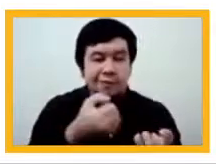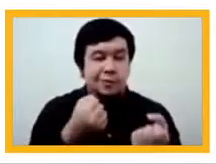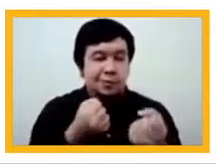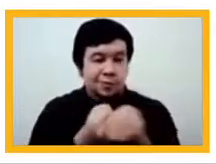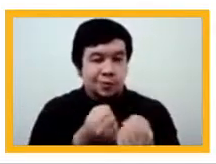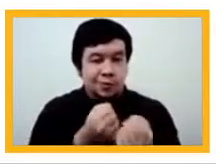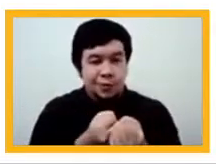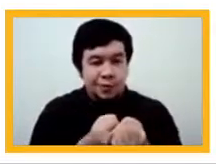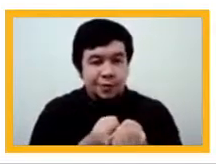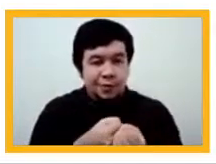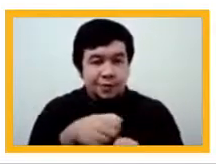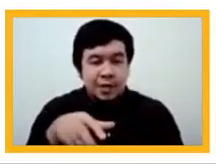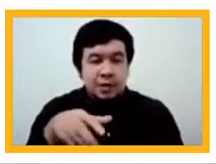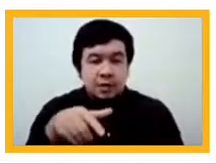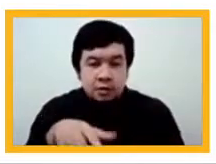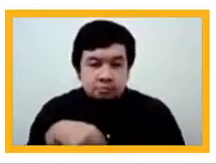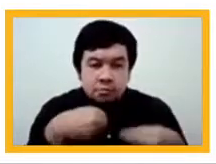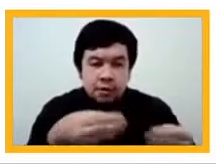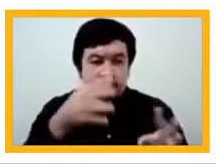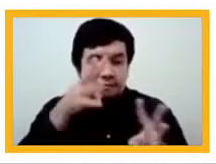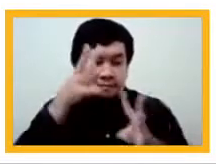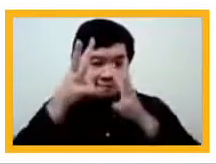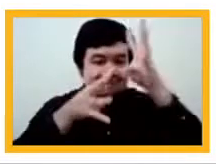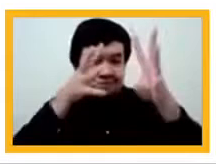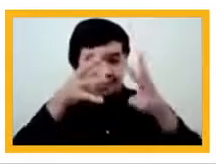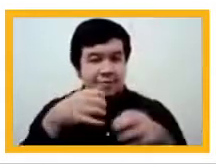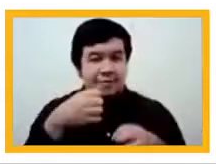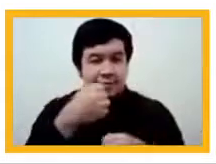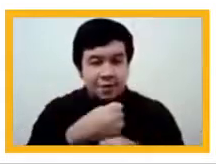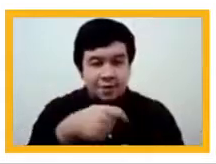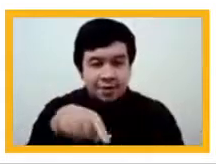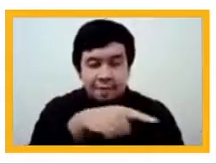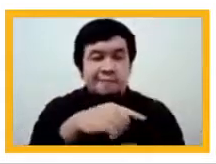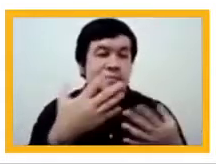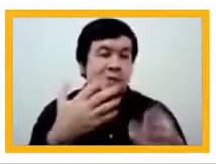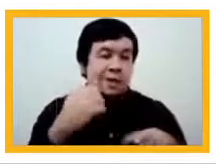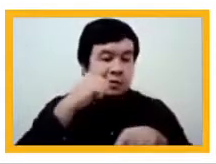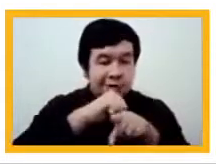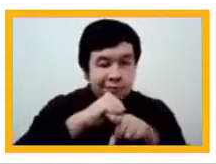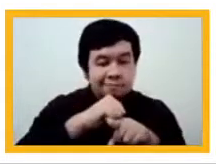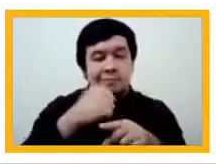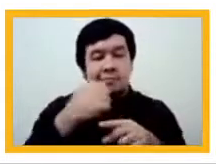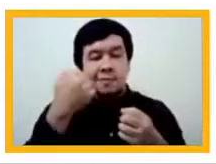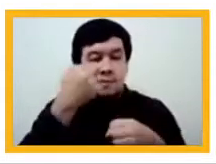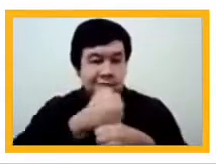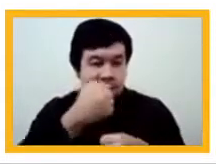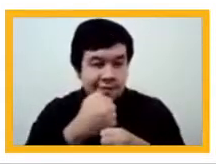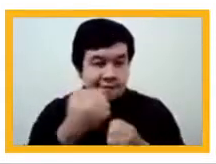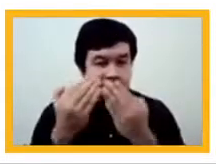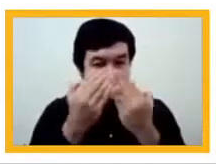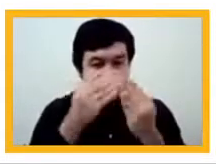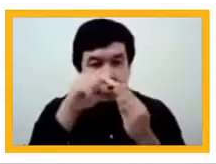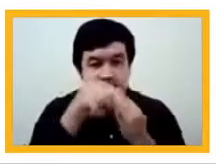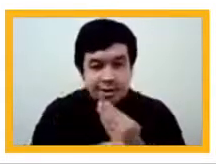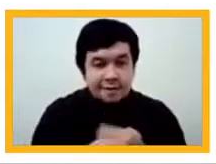or they can offer internship and training opportunities. Remember, in the past, the firms would not want